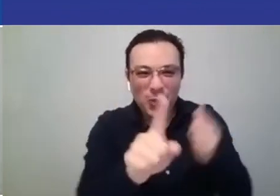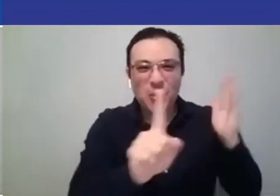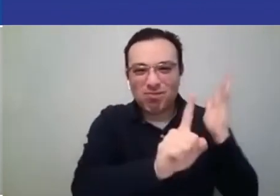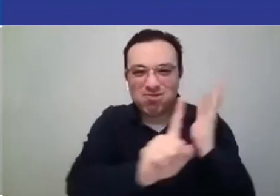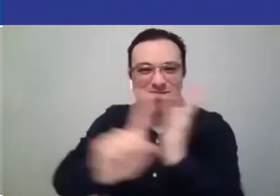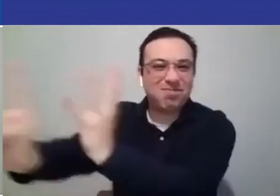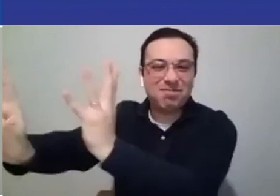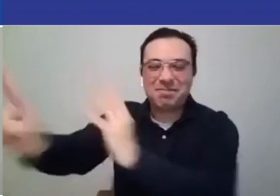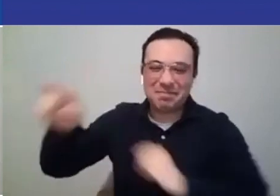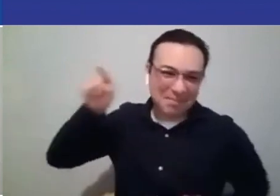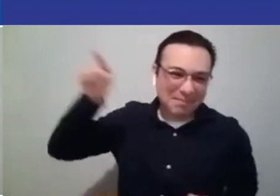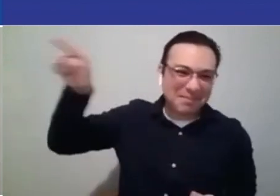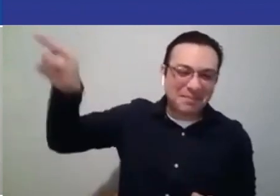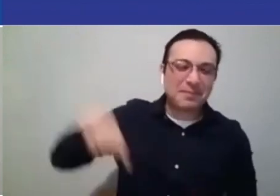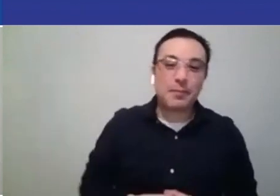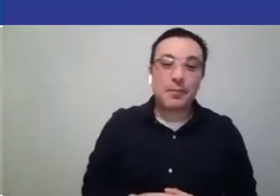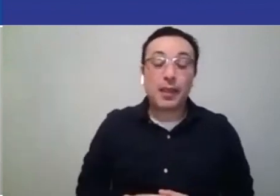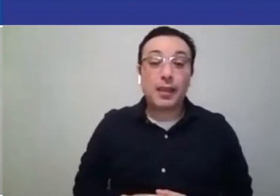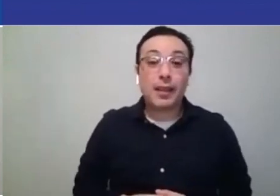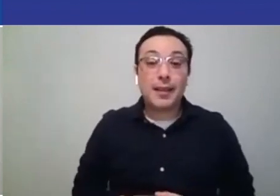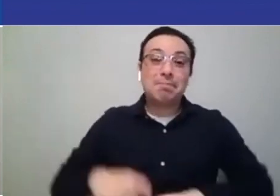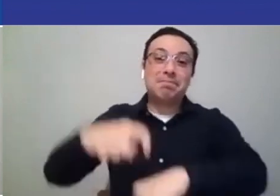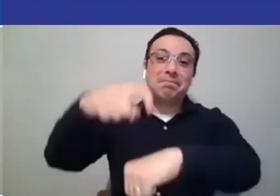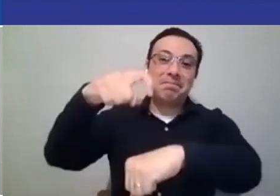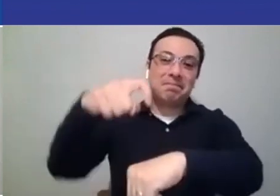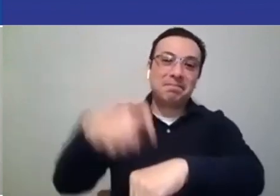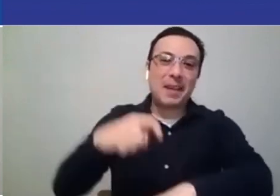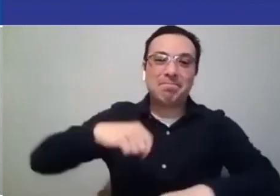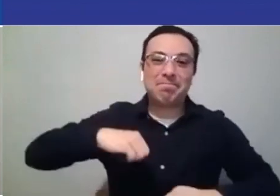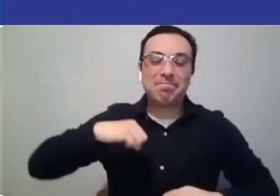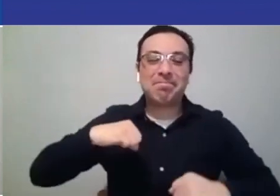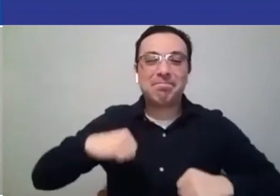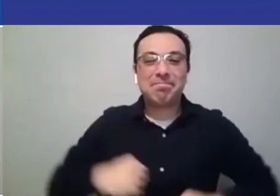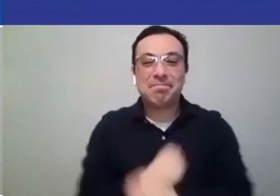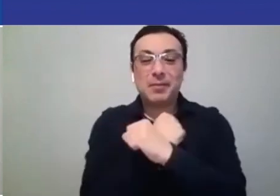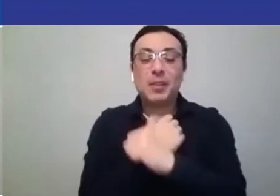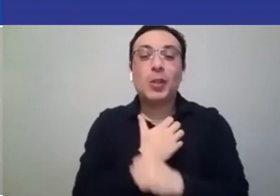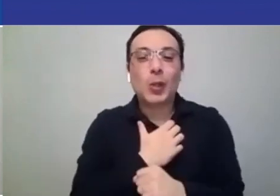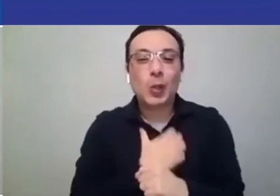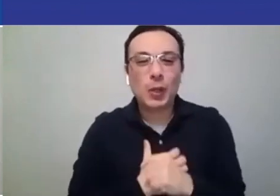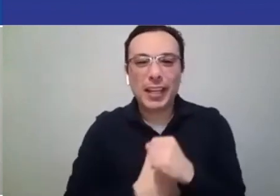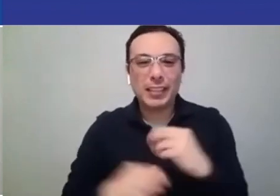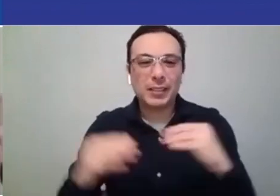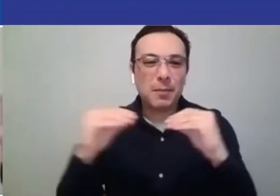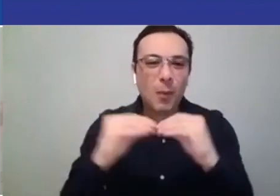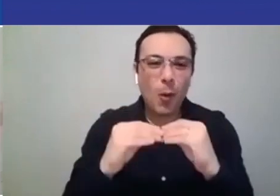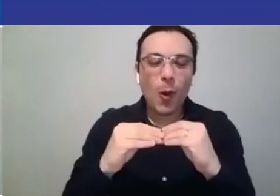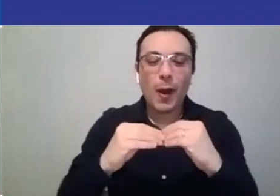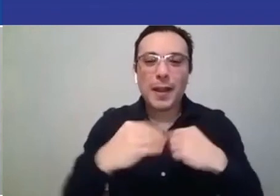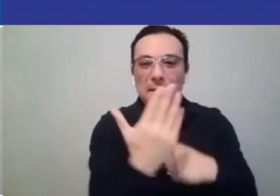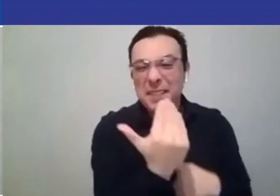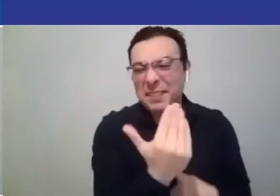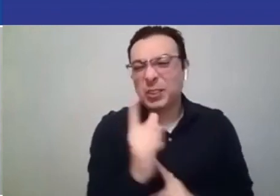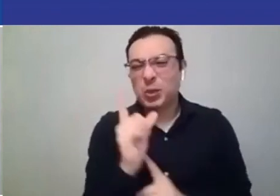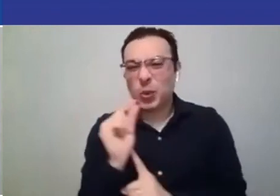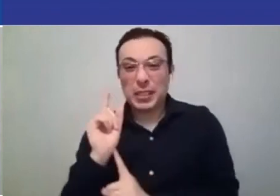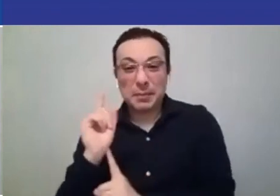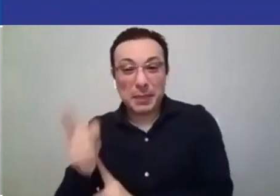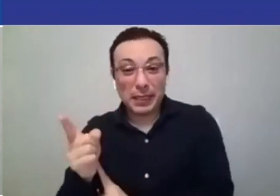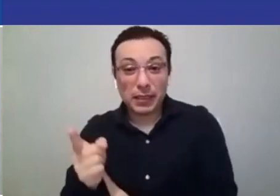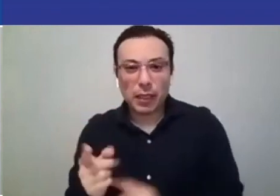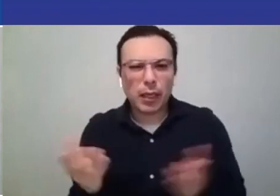and do that in Trinidad and Tobago. This brings us to the end of our time, friends. This has been a